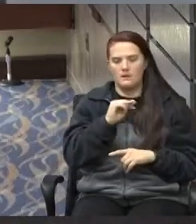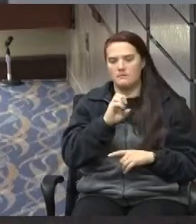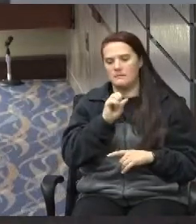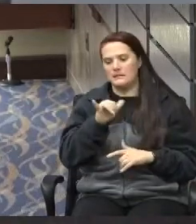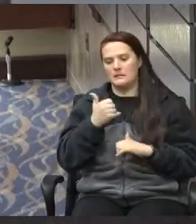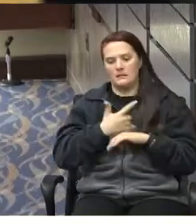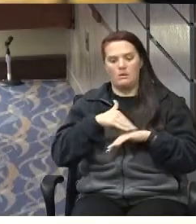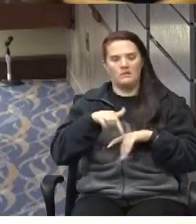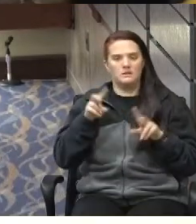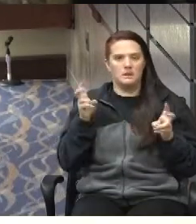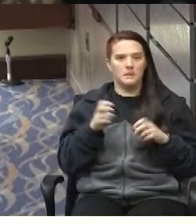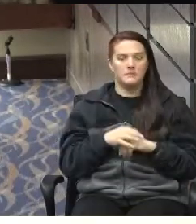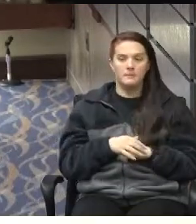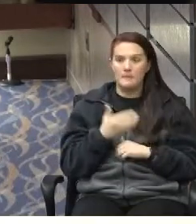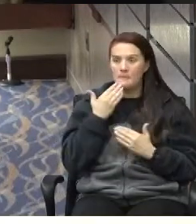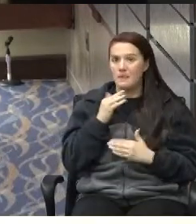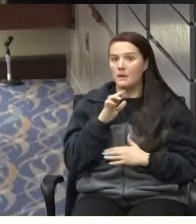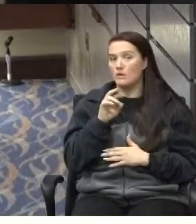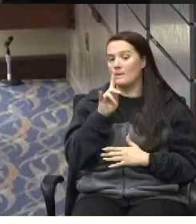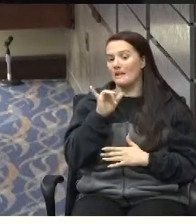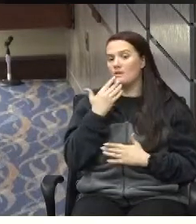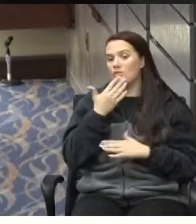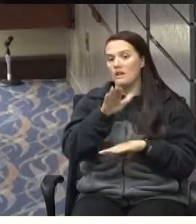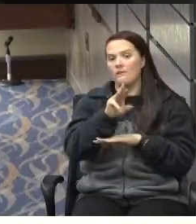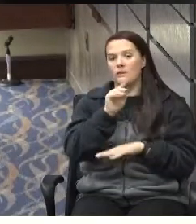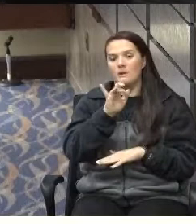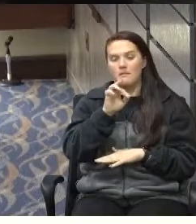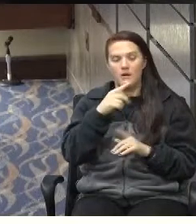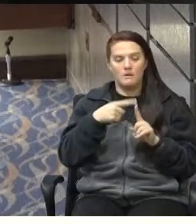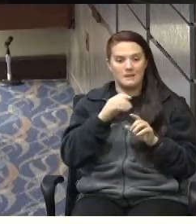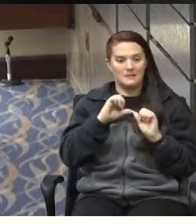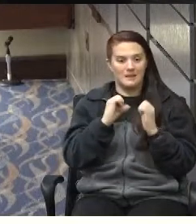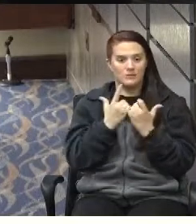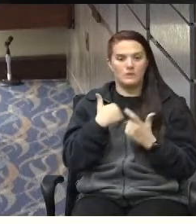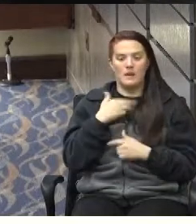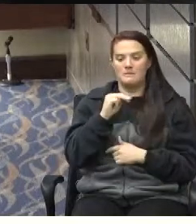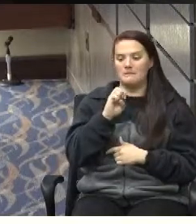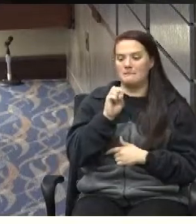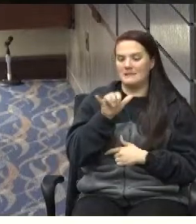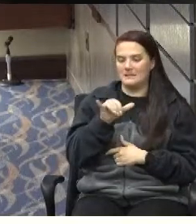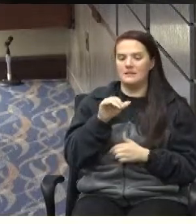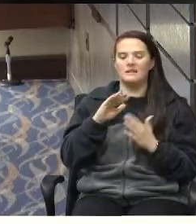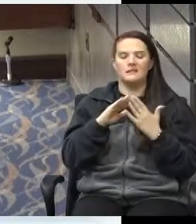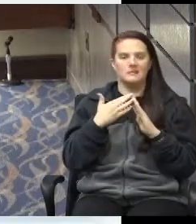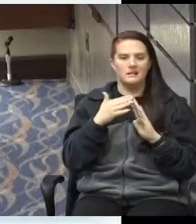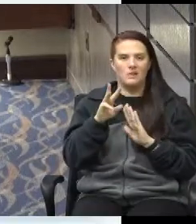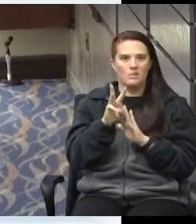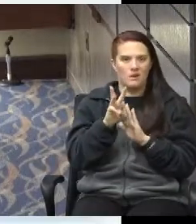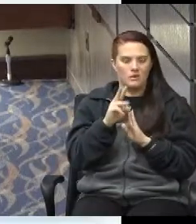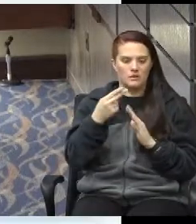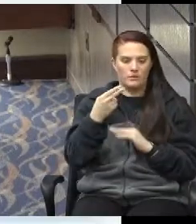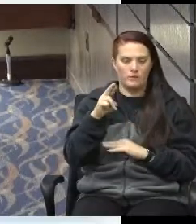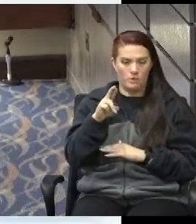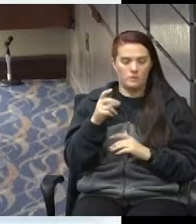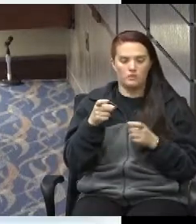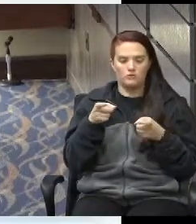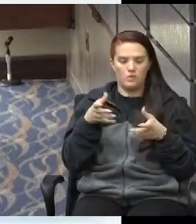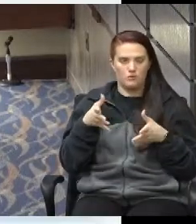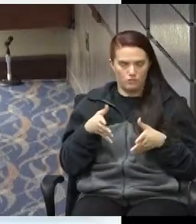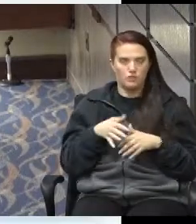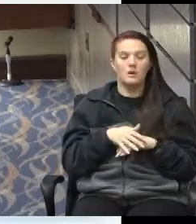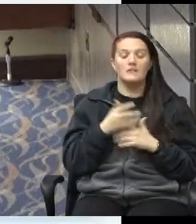topic. Thank you, Bradley. Good afternoon, Mayor and Council. I'm Missy Pashosky, the city's Waco's Human Resources Director,